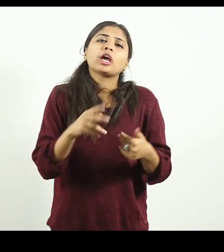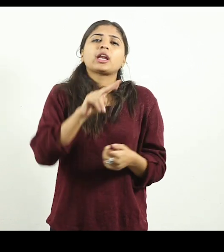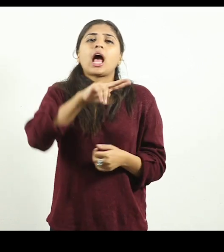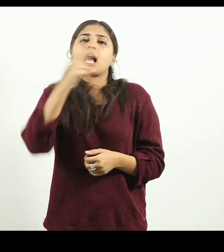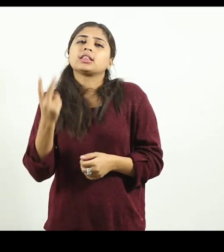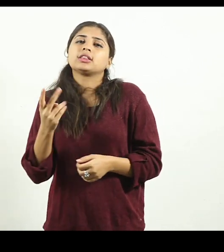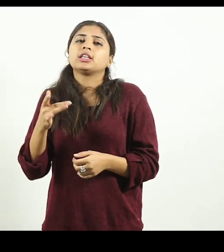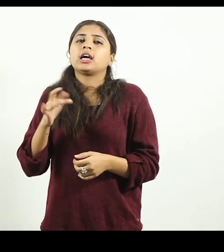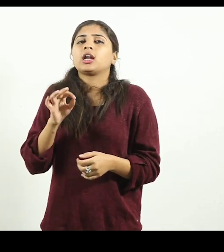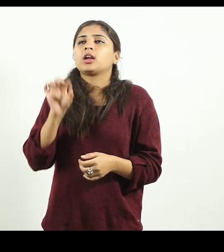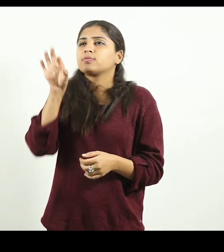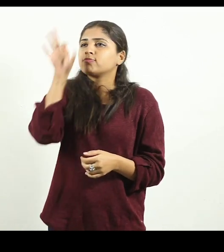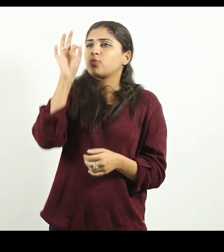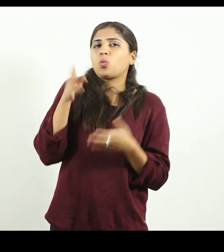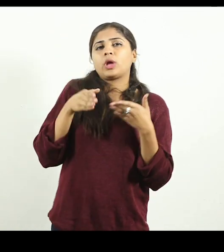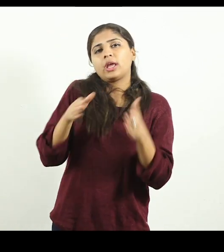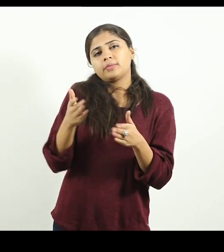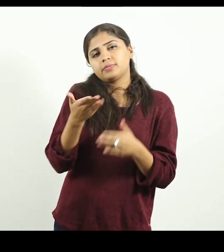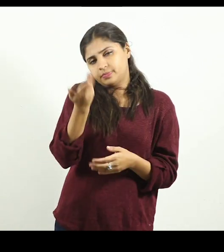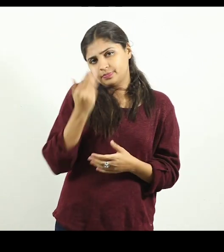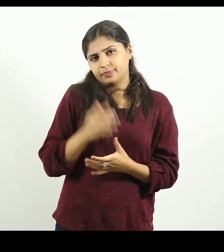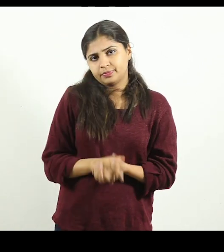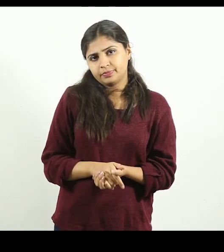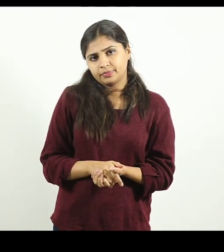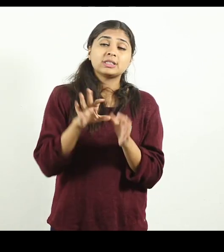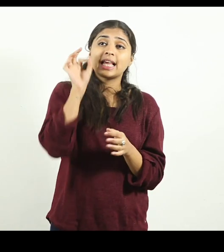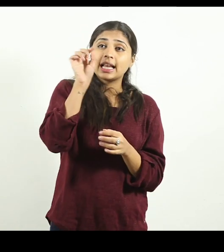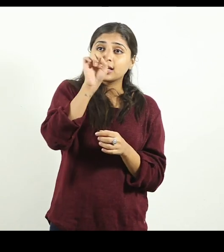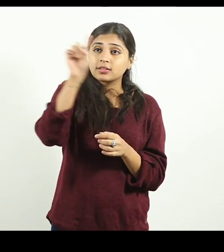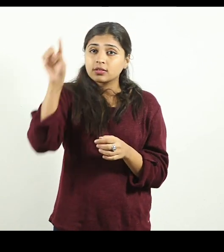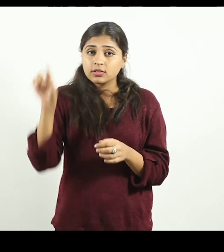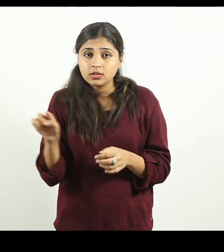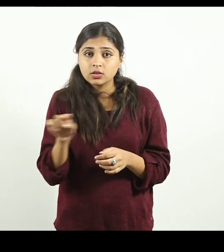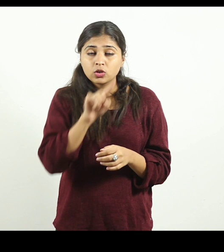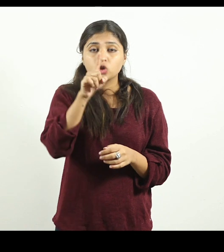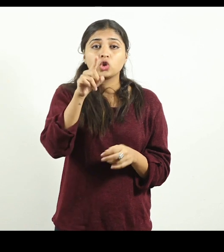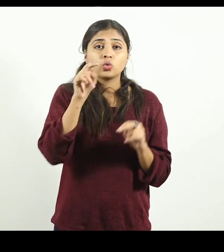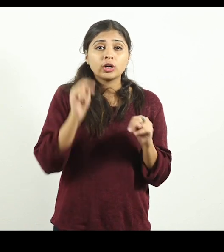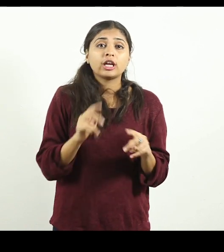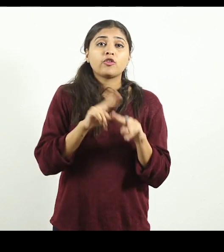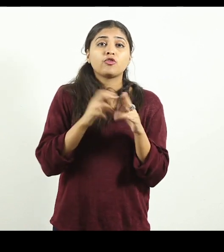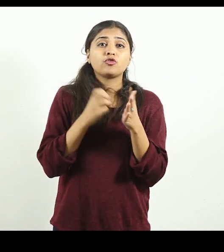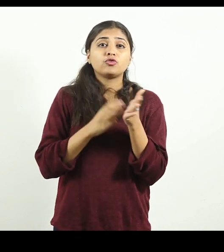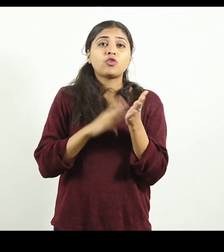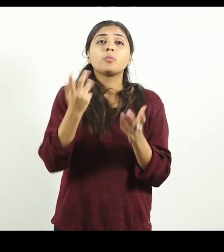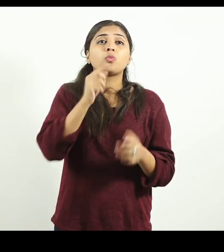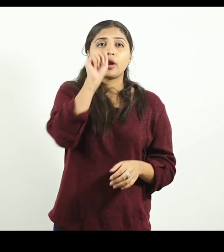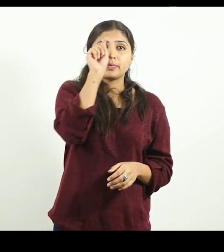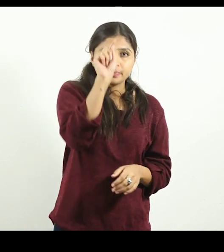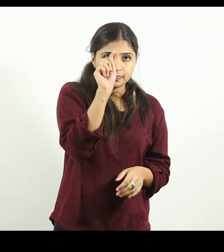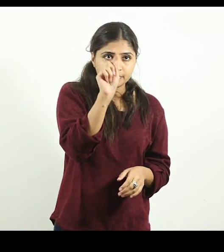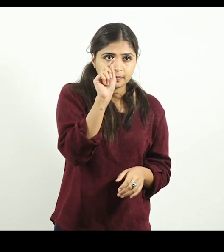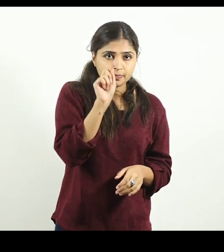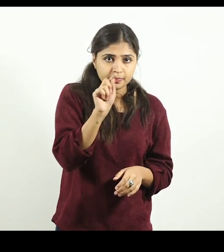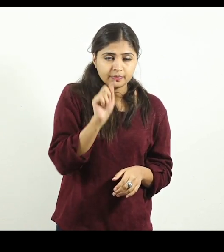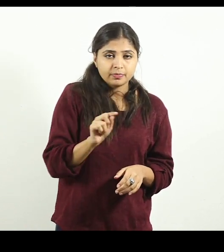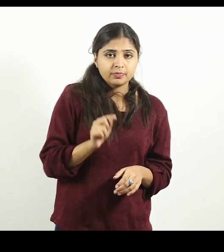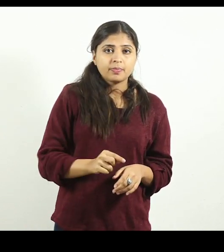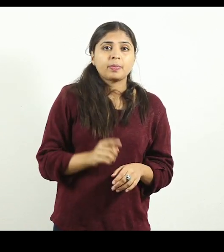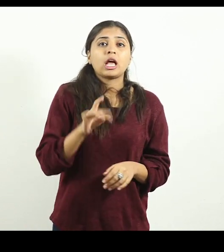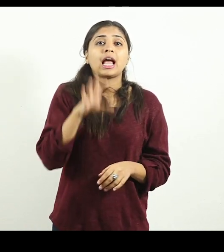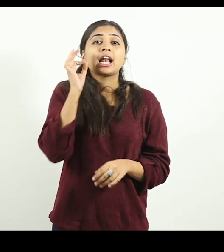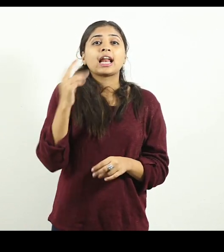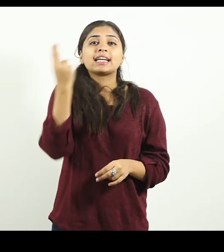with creating forms, you can choose another option if you prefer. Form. Select the fields that you need on your form and